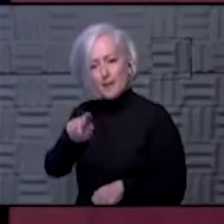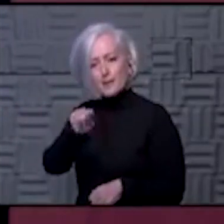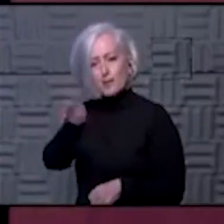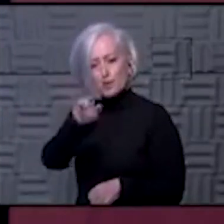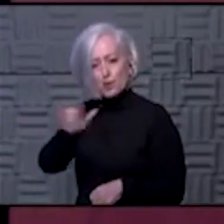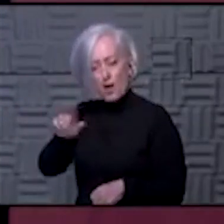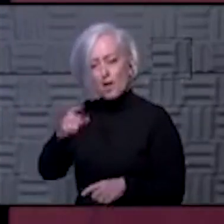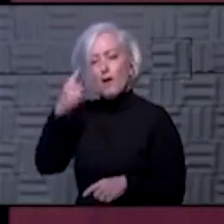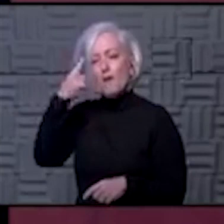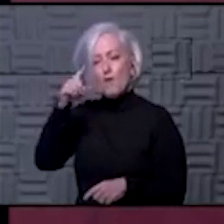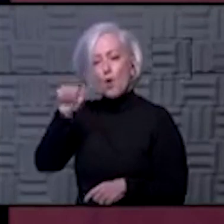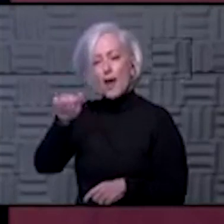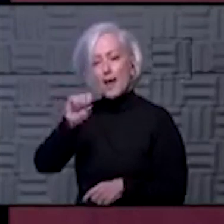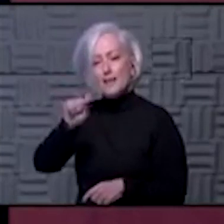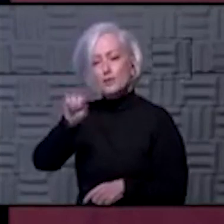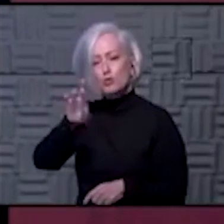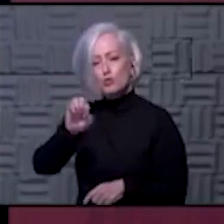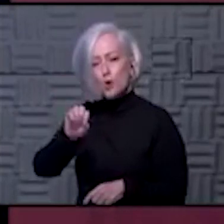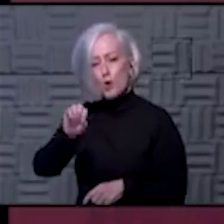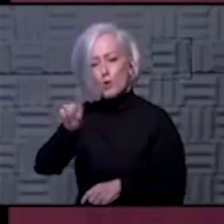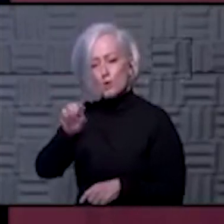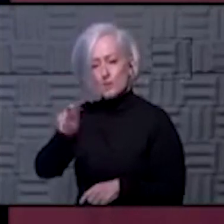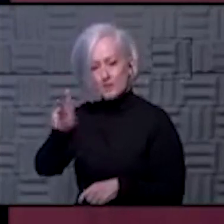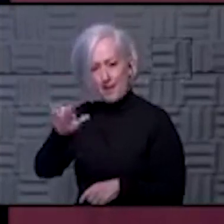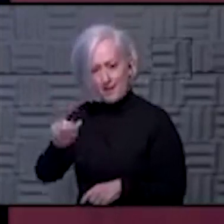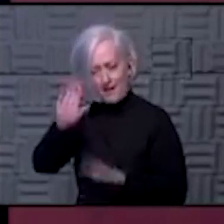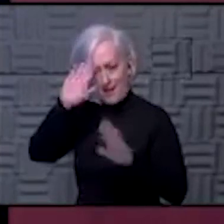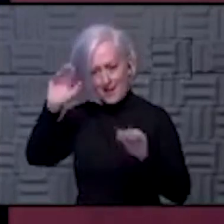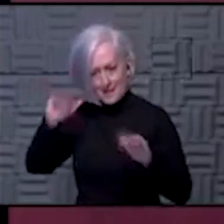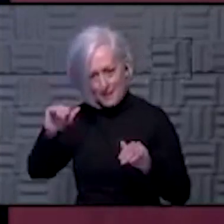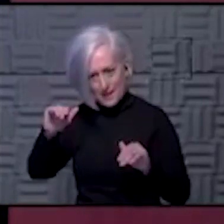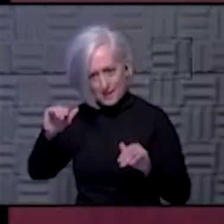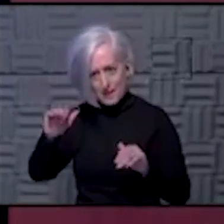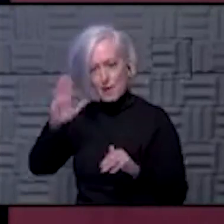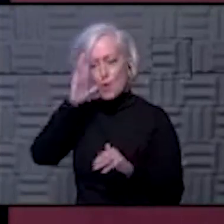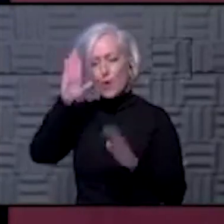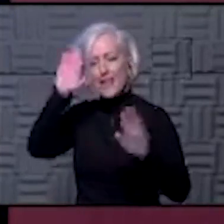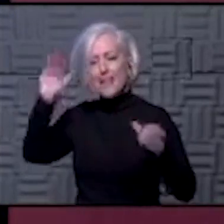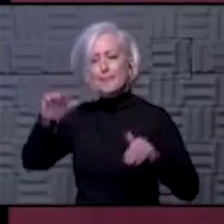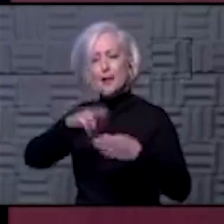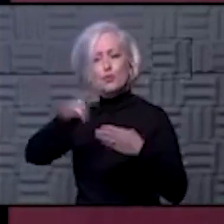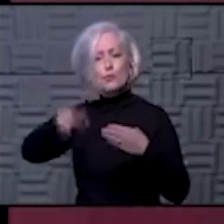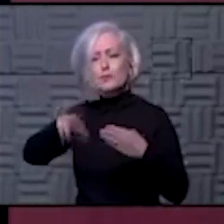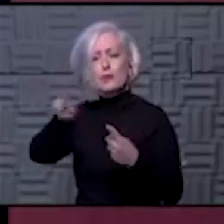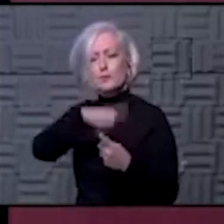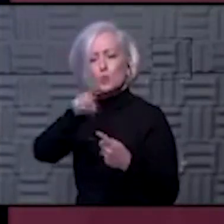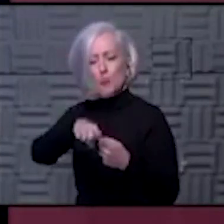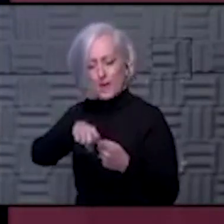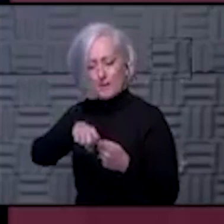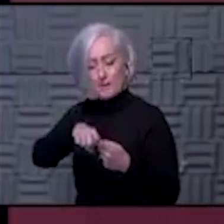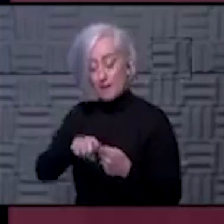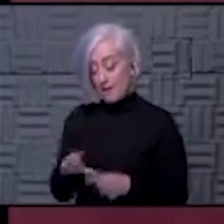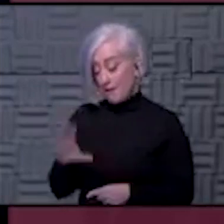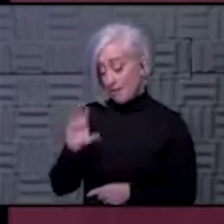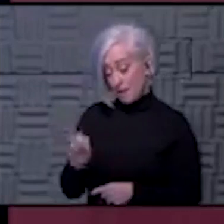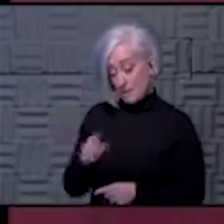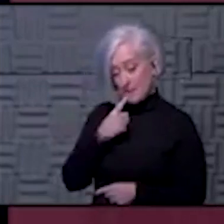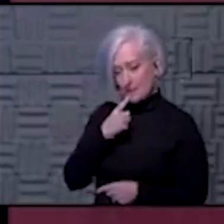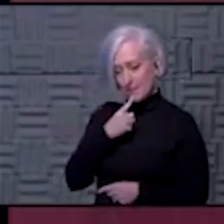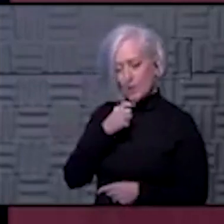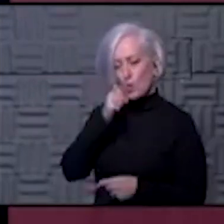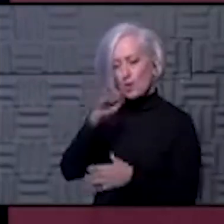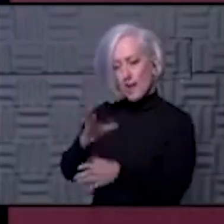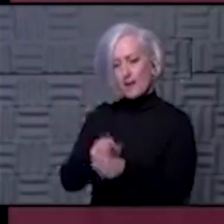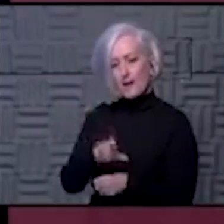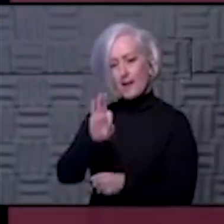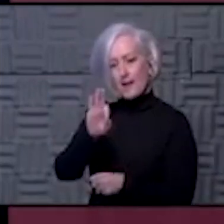the AstraZeneca vaccine expected? When is it expected to show results? Because the company says it won't seek FDA